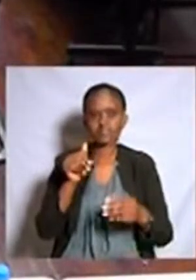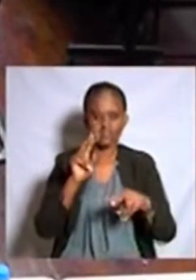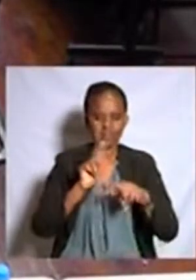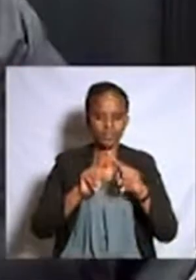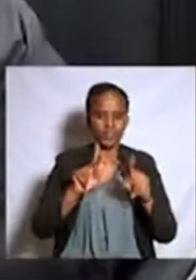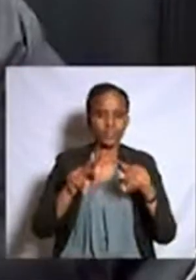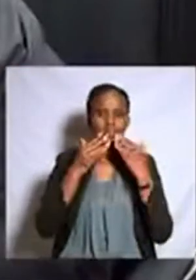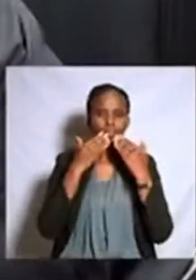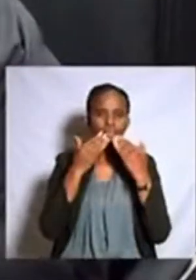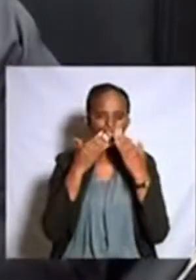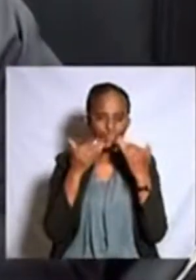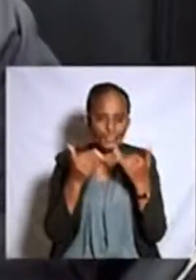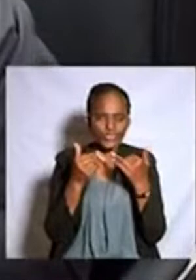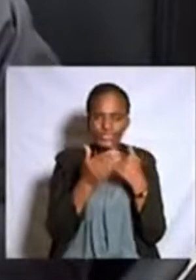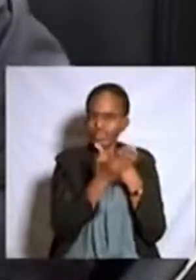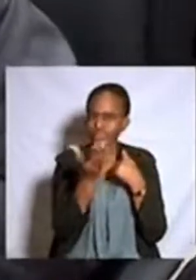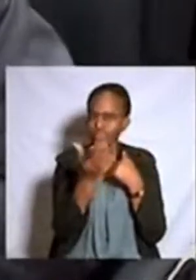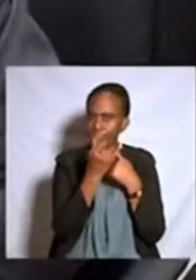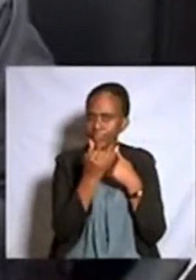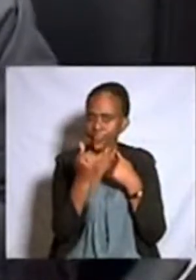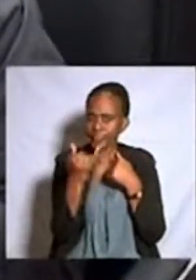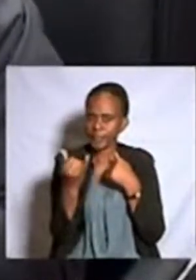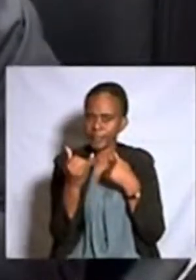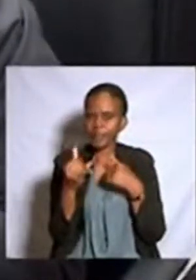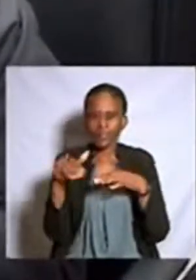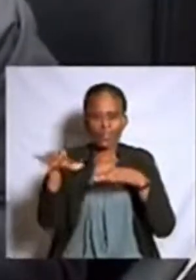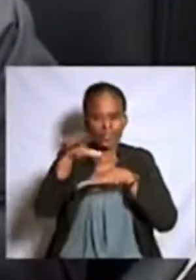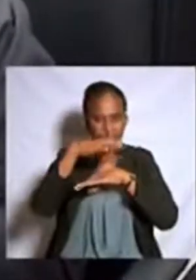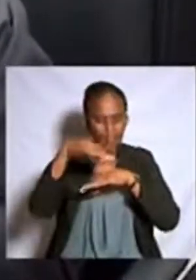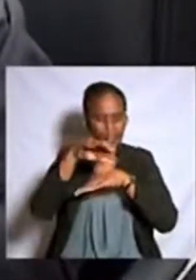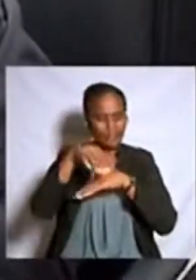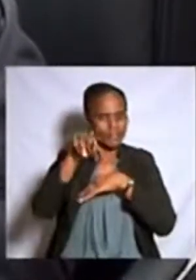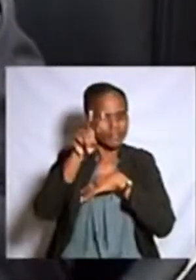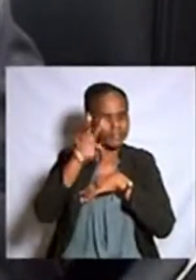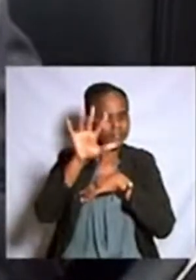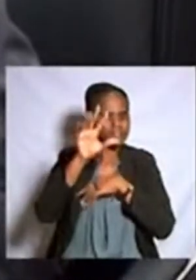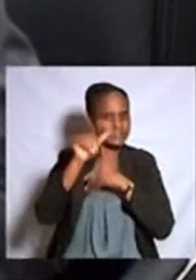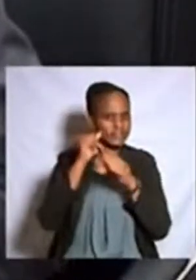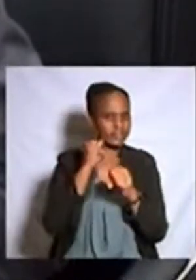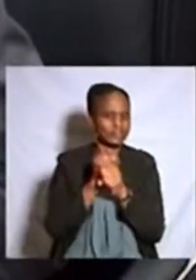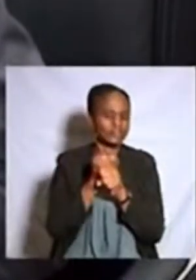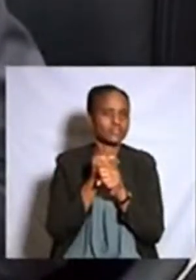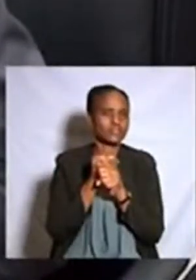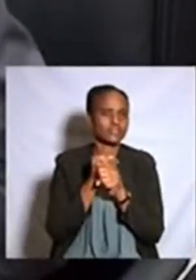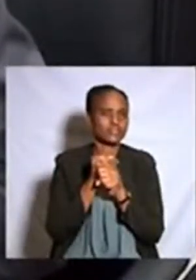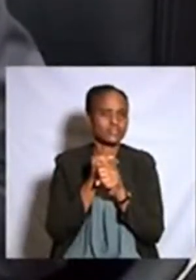Let me move on to the issue about mortgage above 25 years.